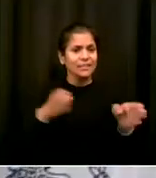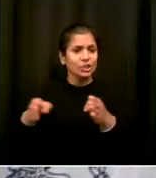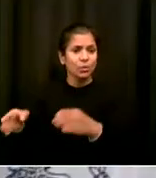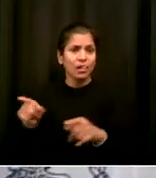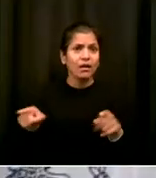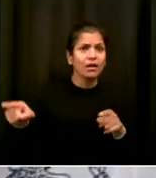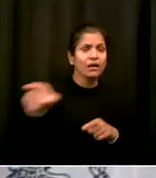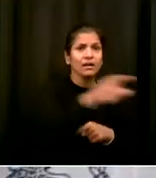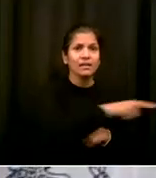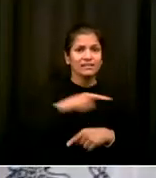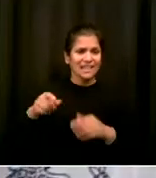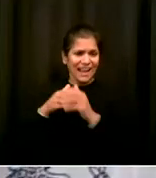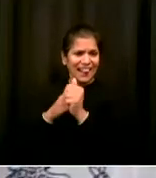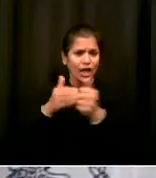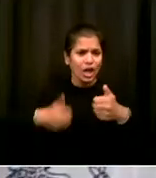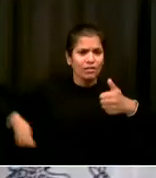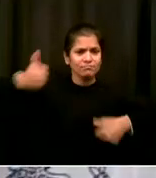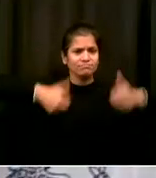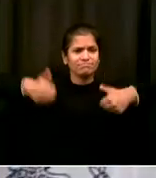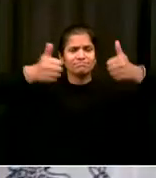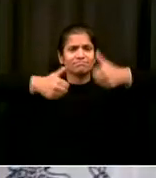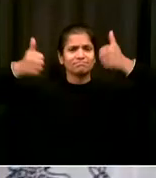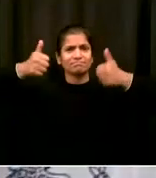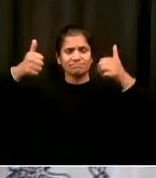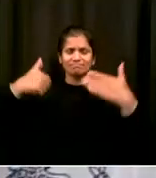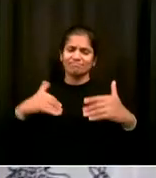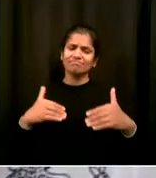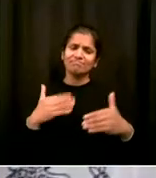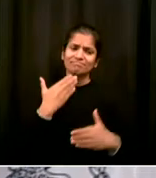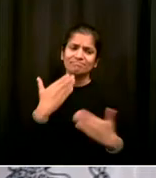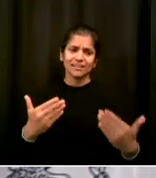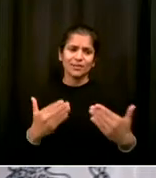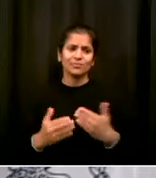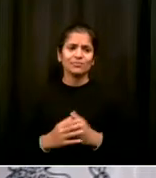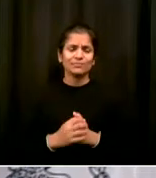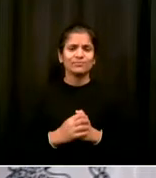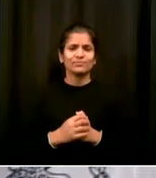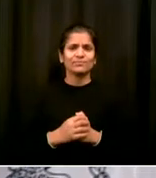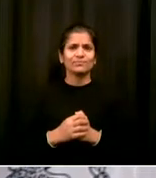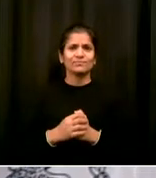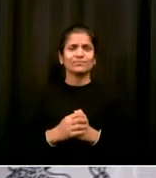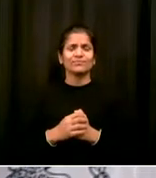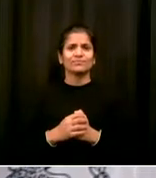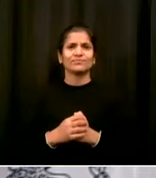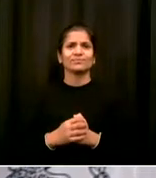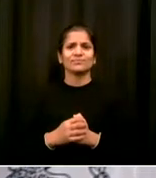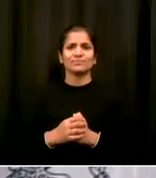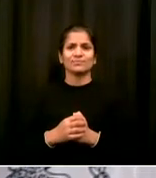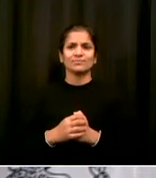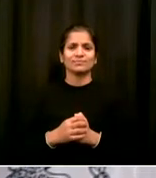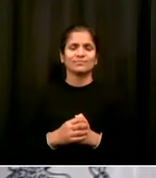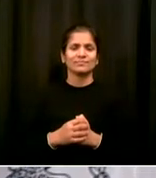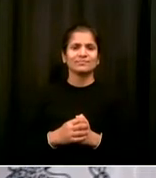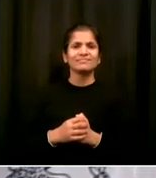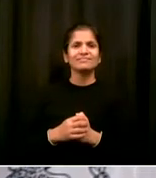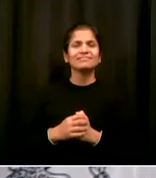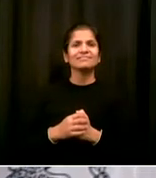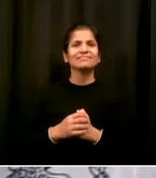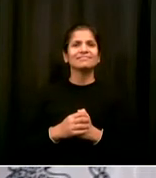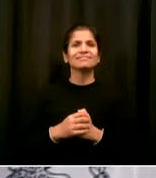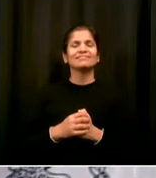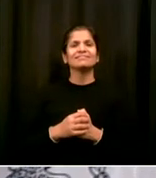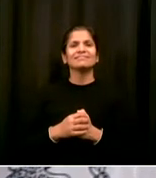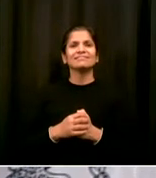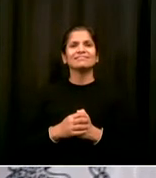listen, talking about team, I'm going to pick up right where Dave started talking about team. This is going to be a team effort to reach 1 million vaccinations